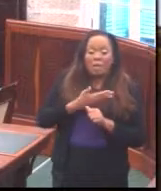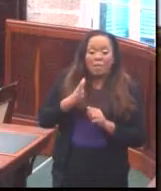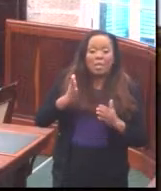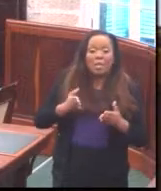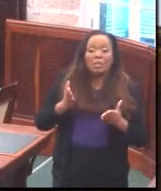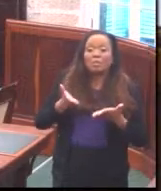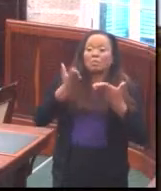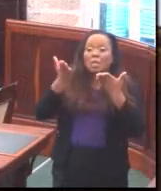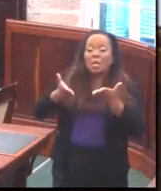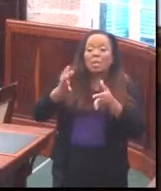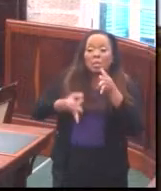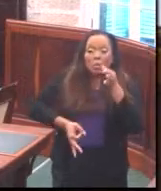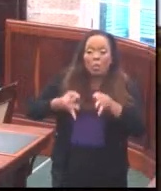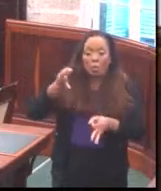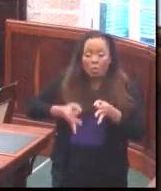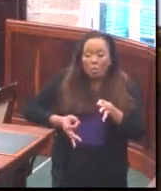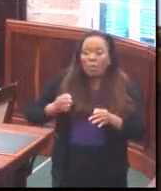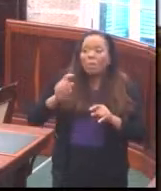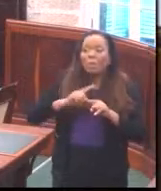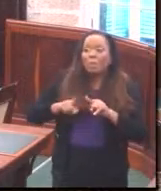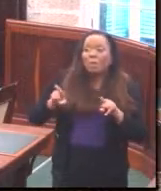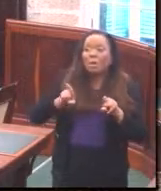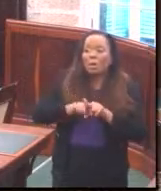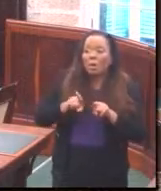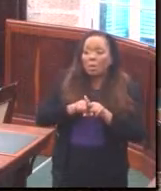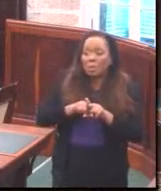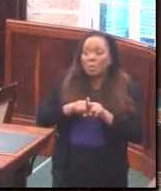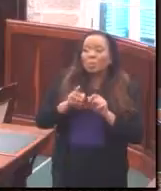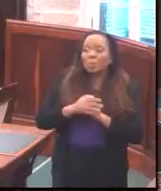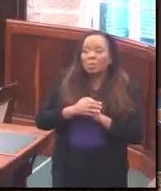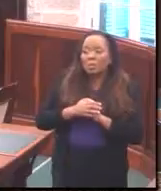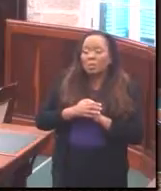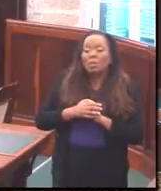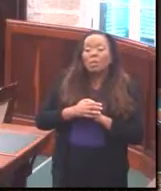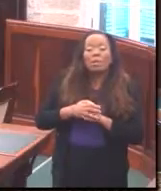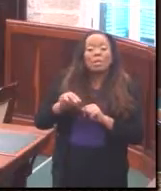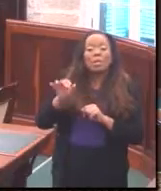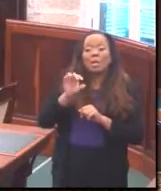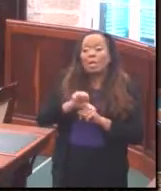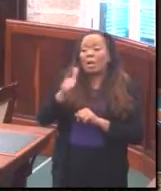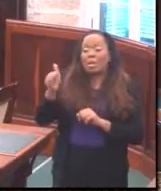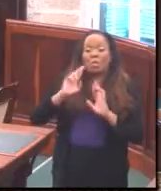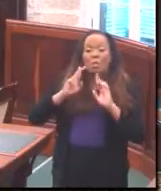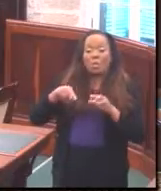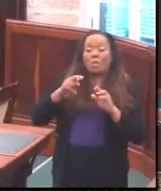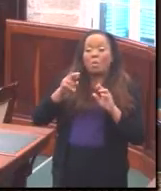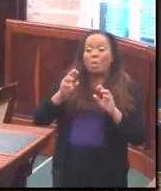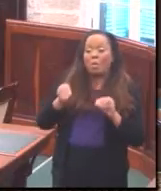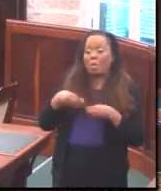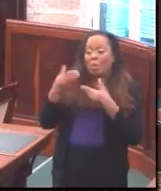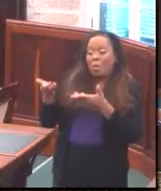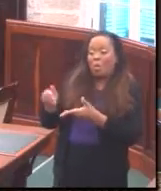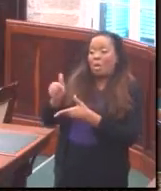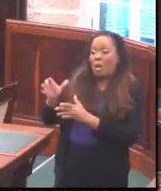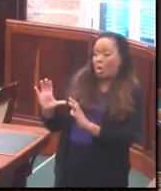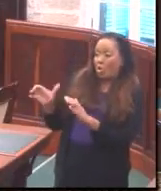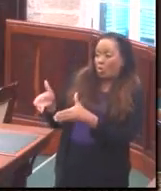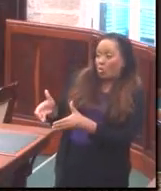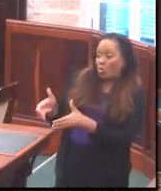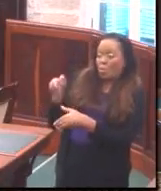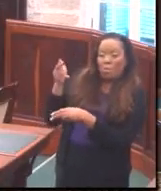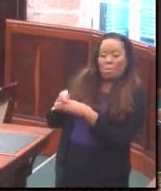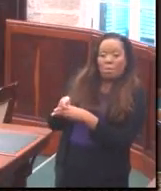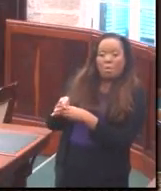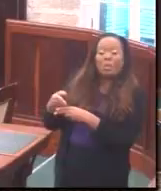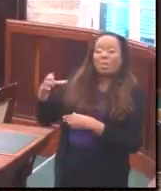hear that it also, a similar and identical report goes to a body called a commission,